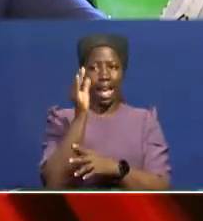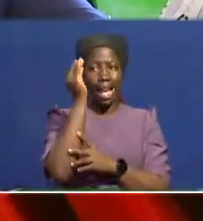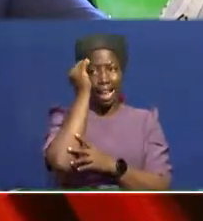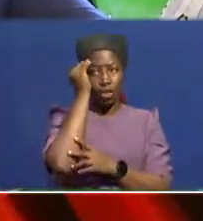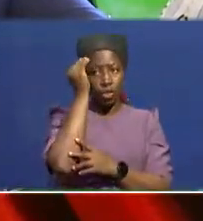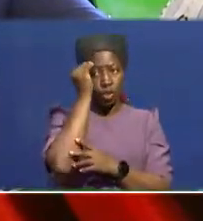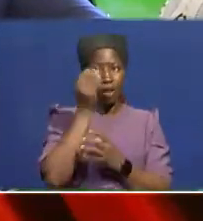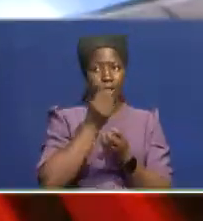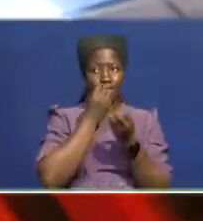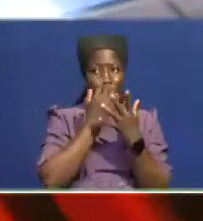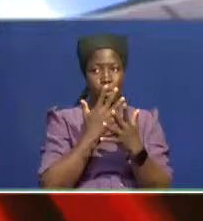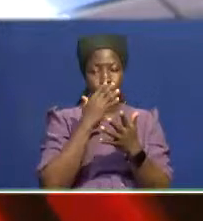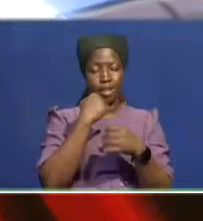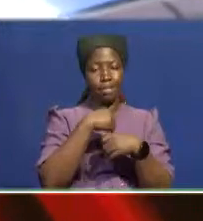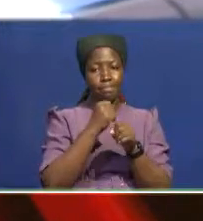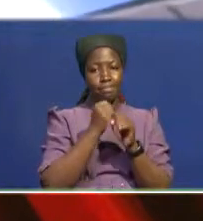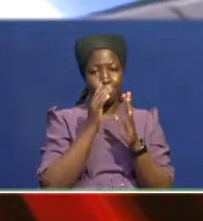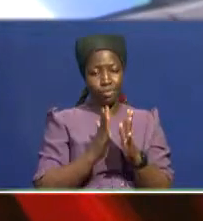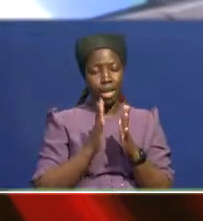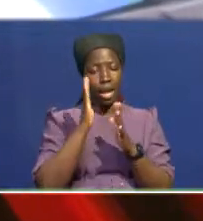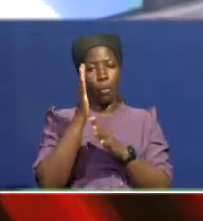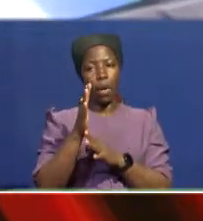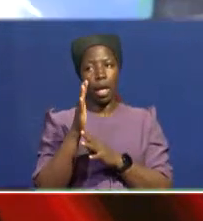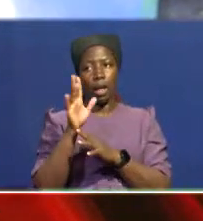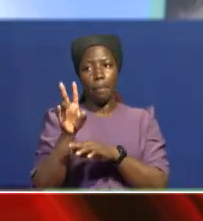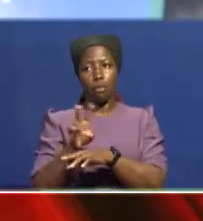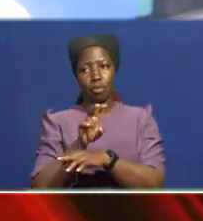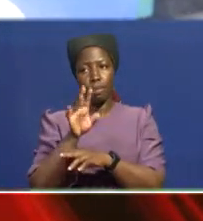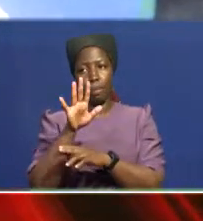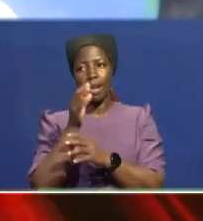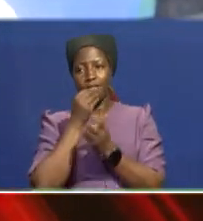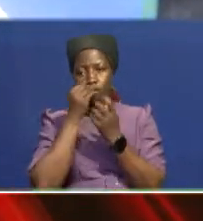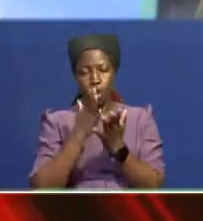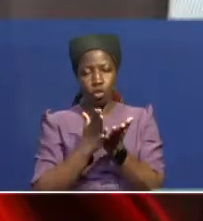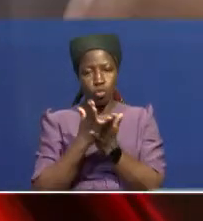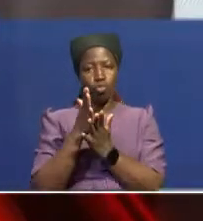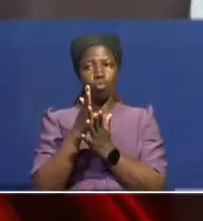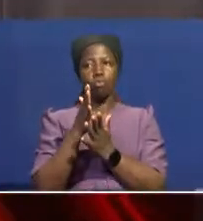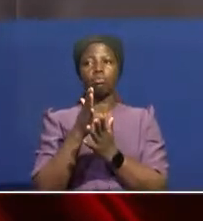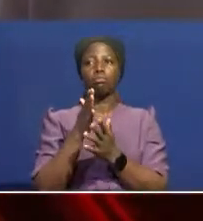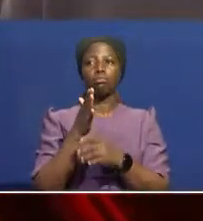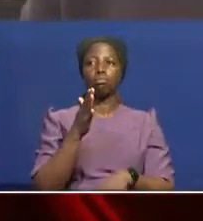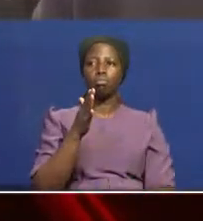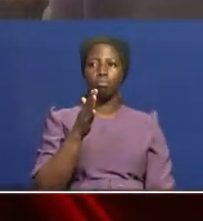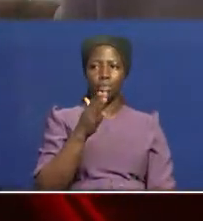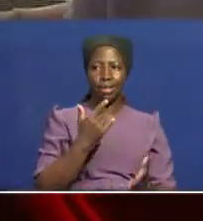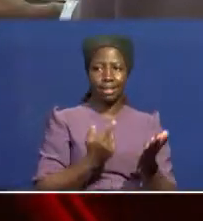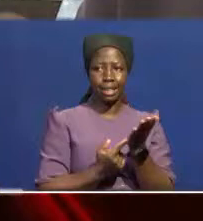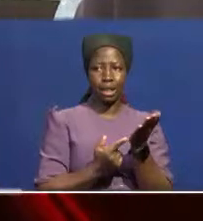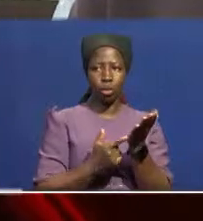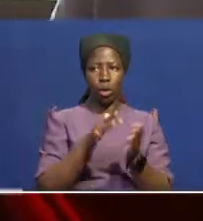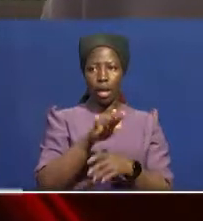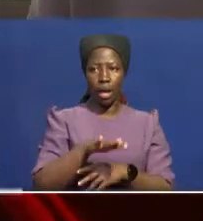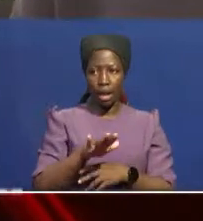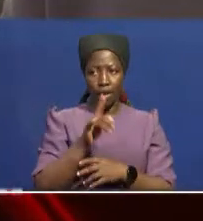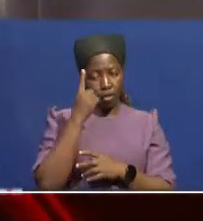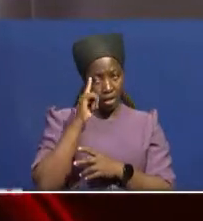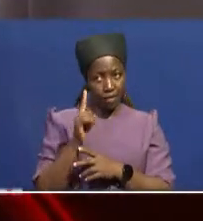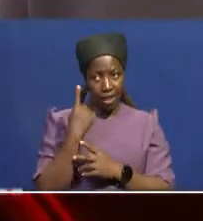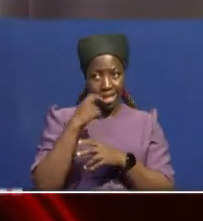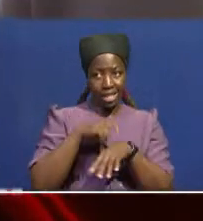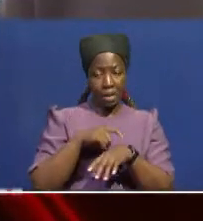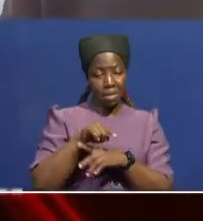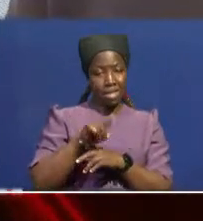educational content creators will be able to monetize their content through the platform. So the first thing is